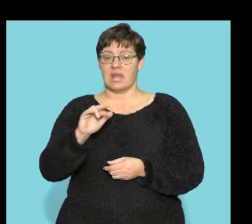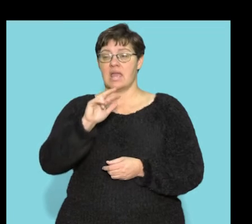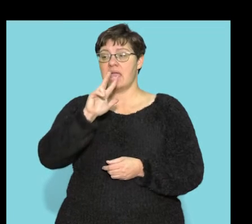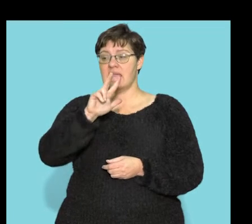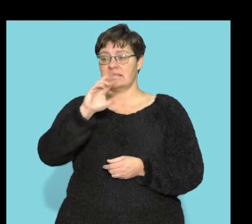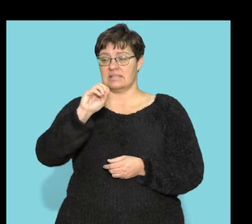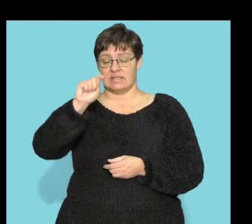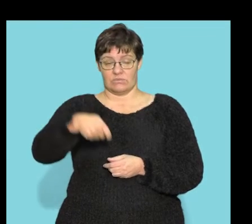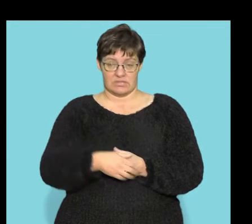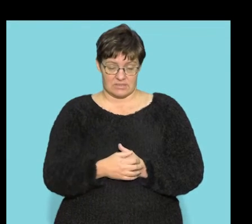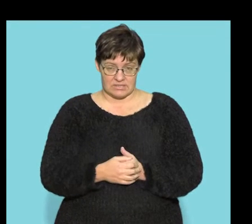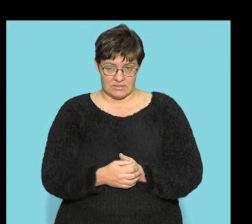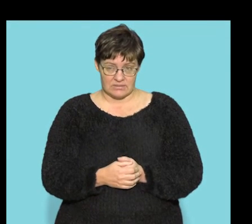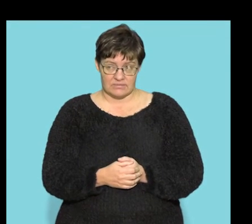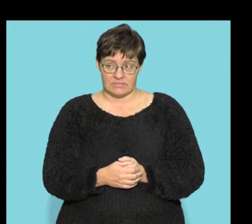1,080,000. Okay.